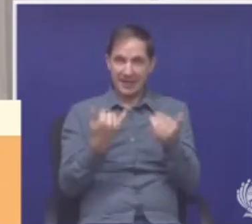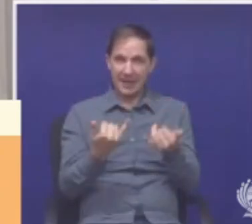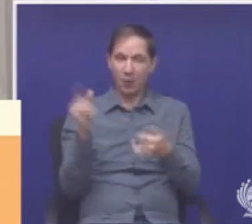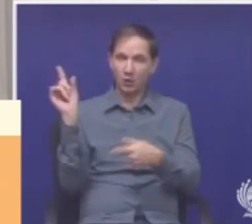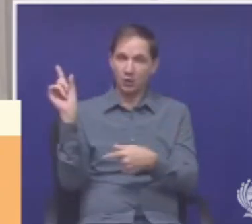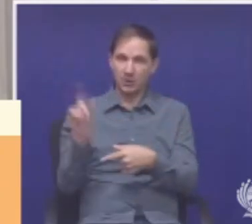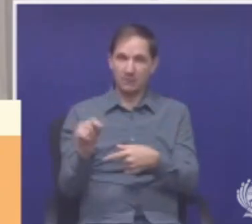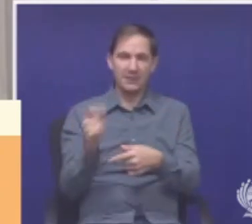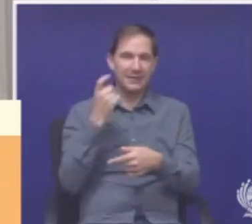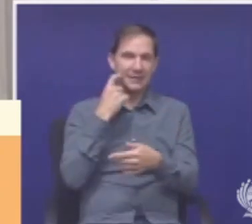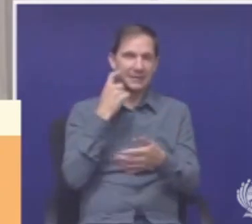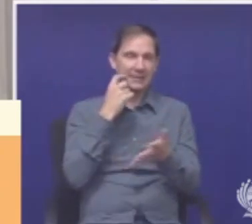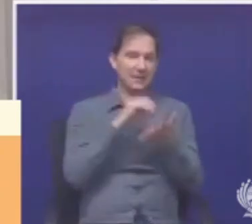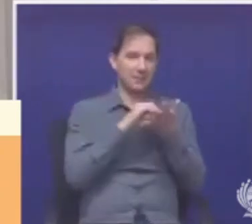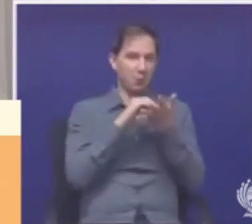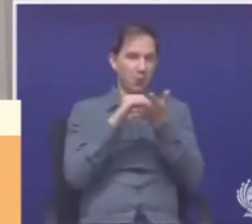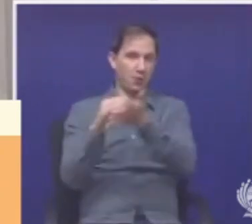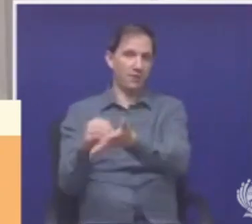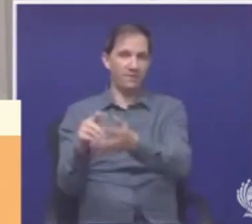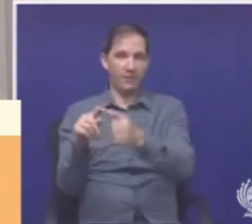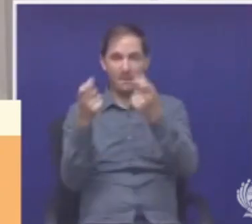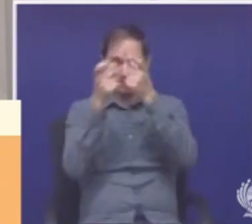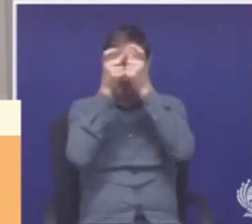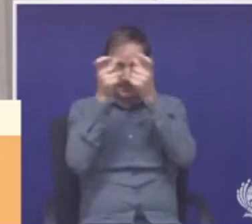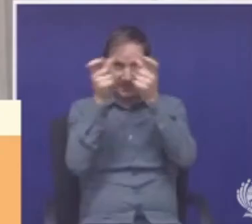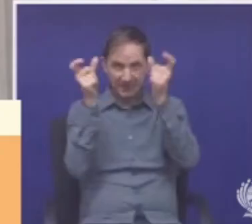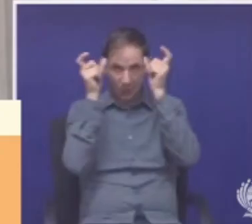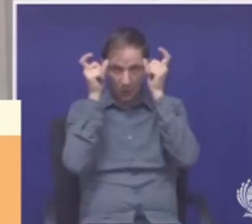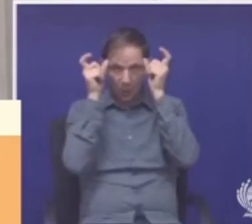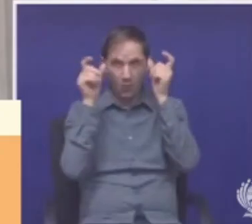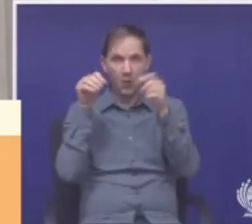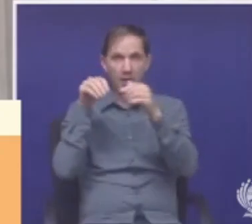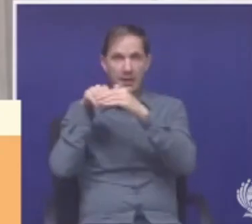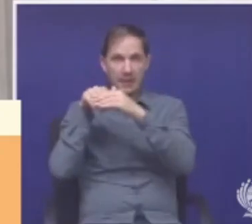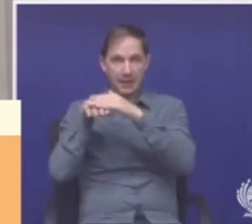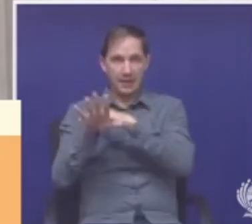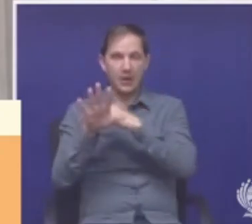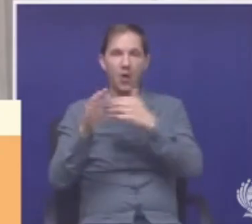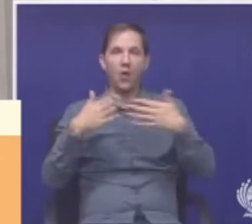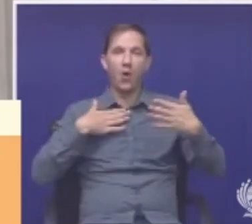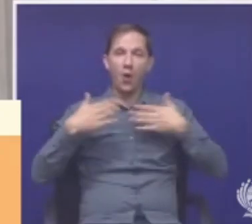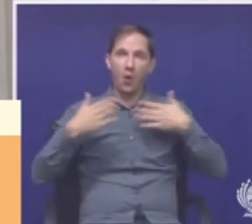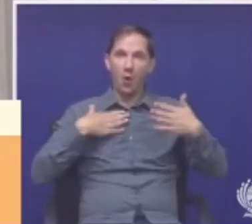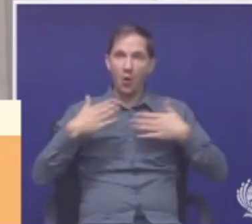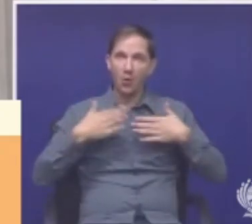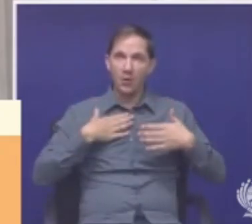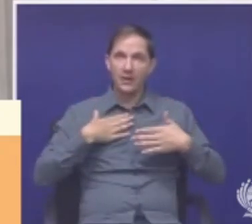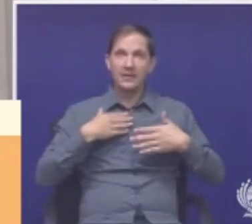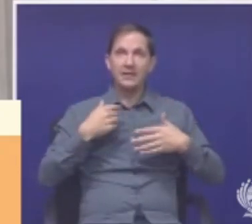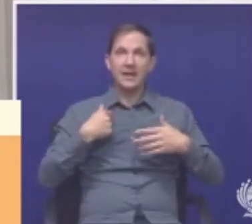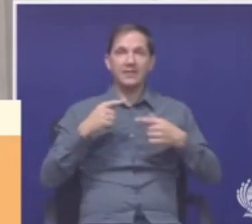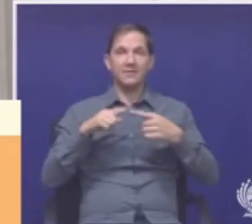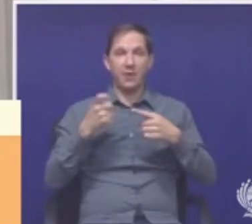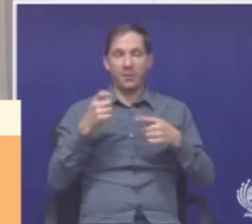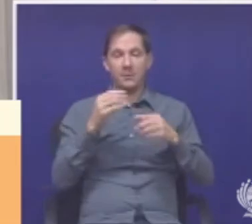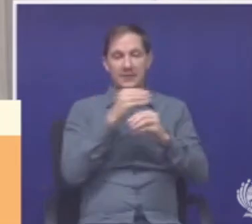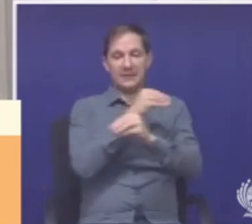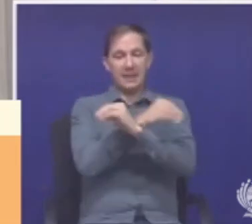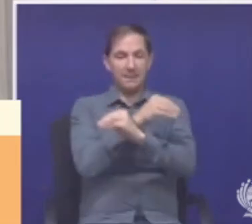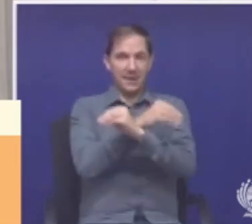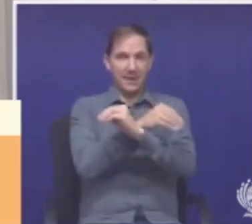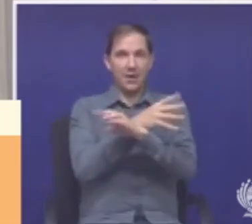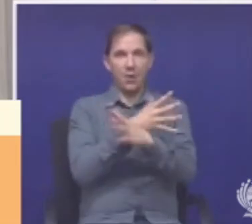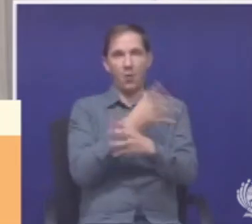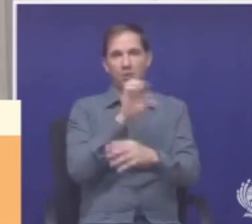to import maize from Mexico into the Democratic Republic of Congo than it is for us to move it from Zambia or, for instance,